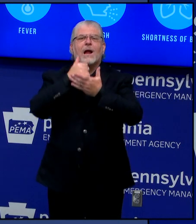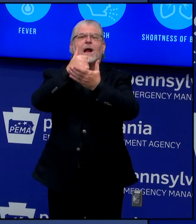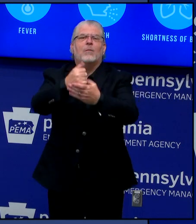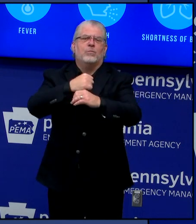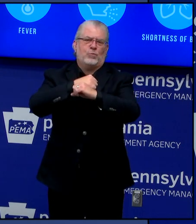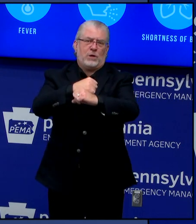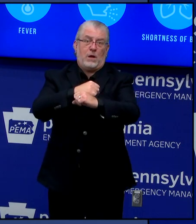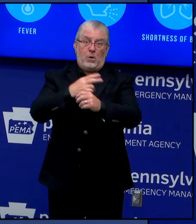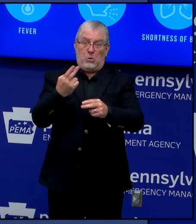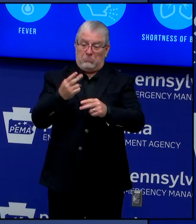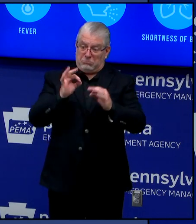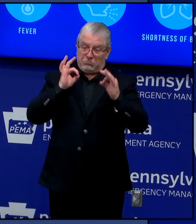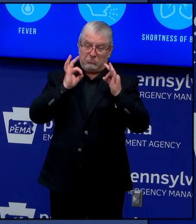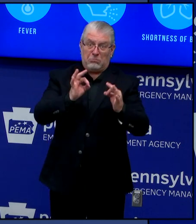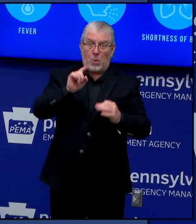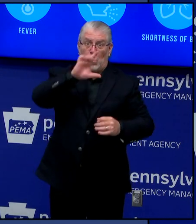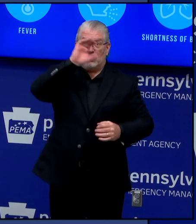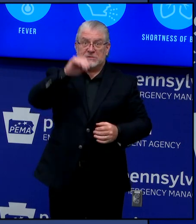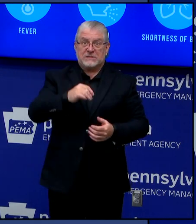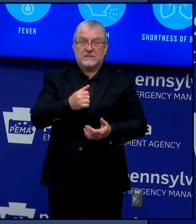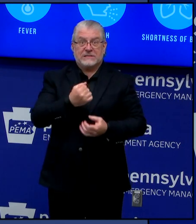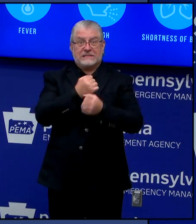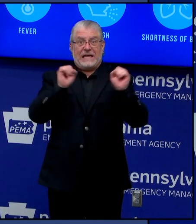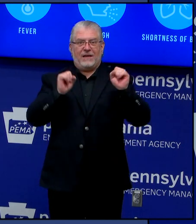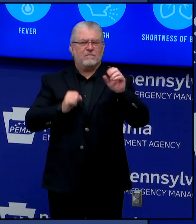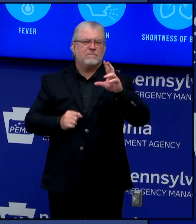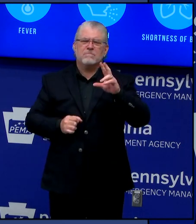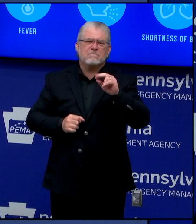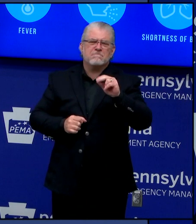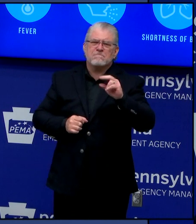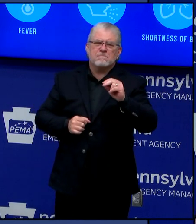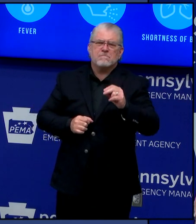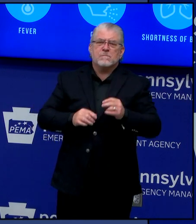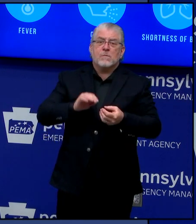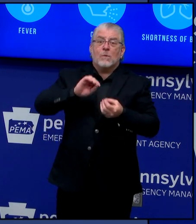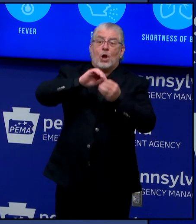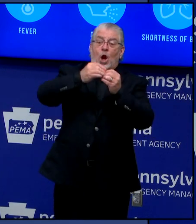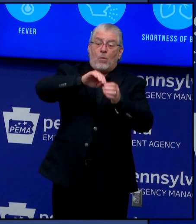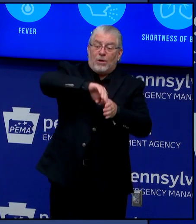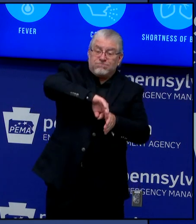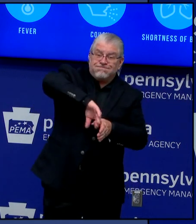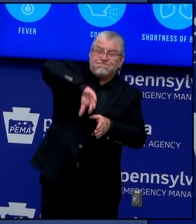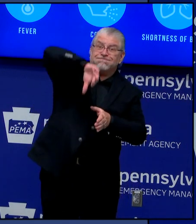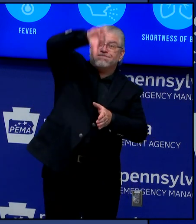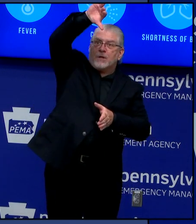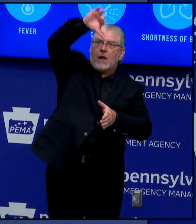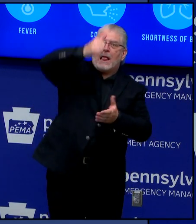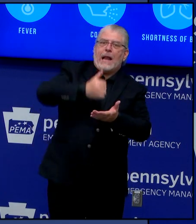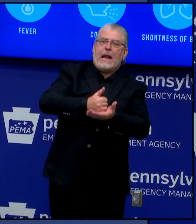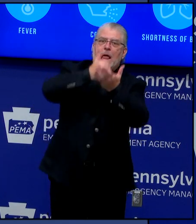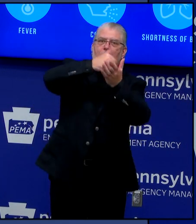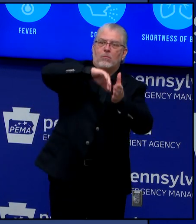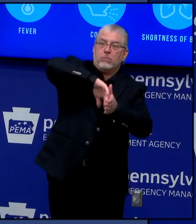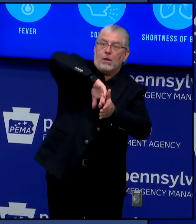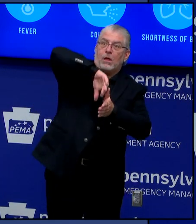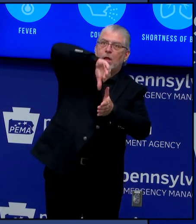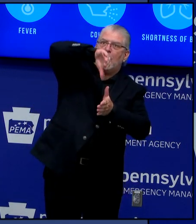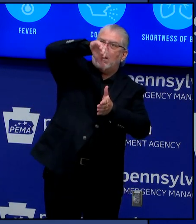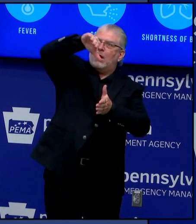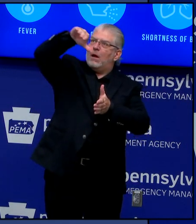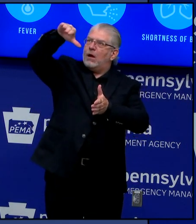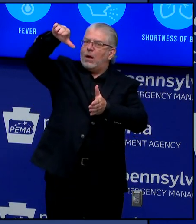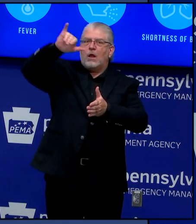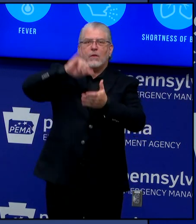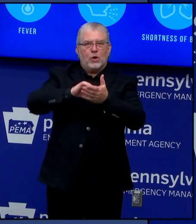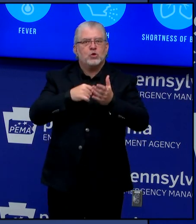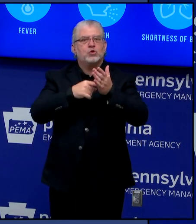was to bend the curve, to flatten that curve. We were successful in doing that. We